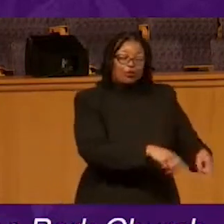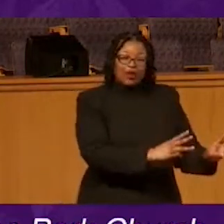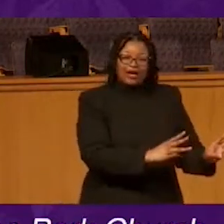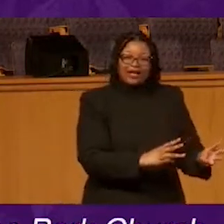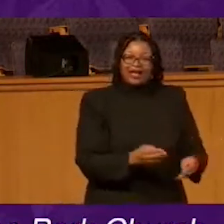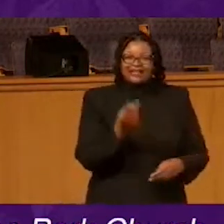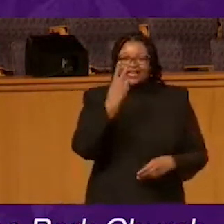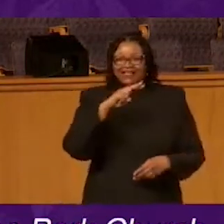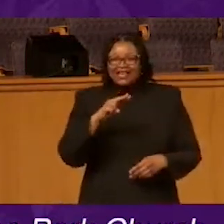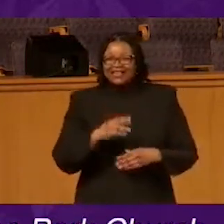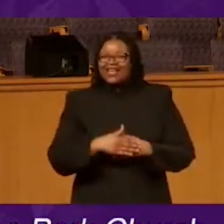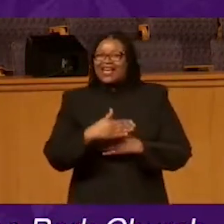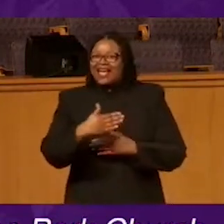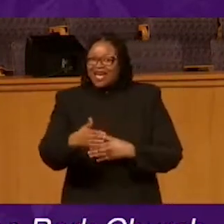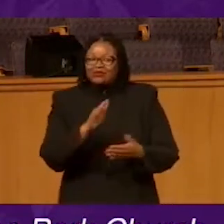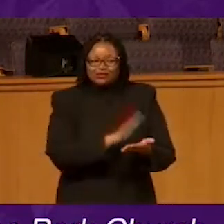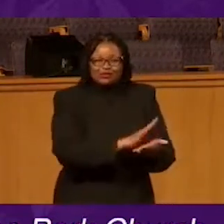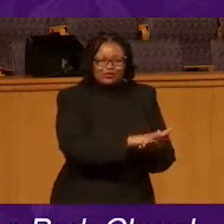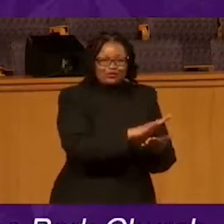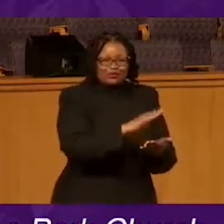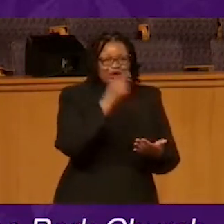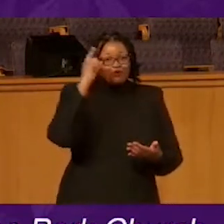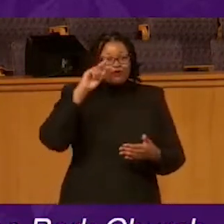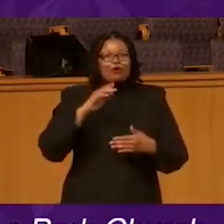after school for after school,